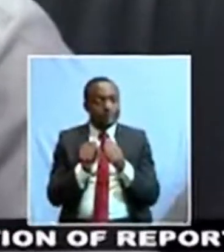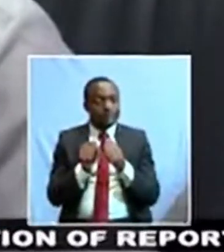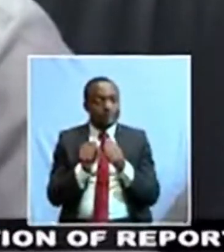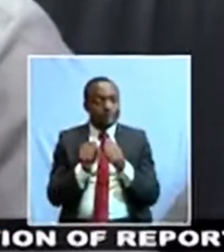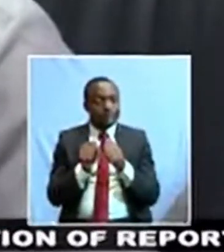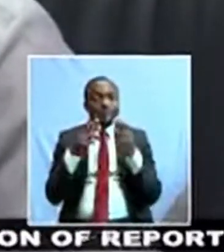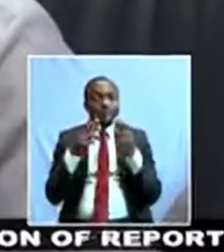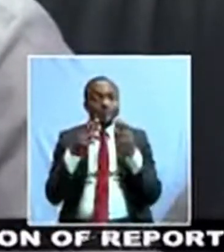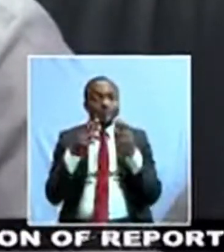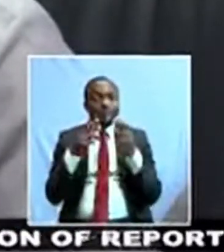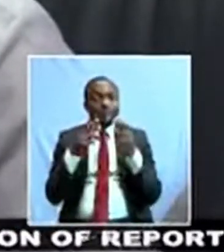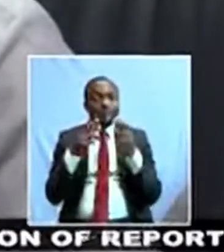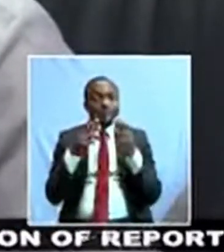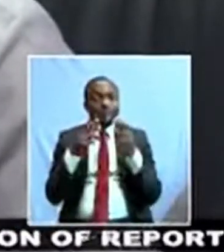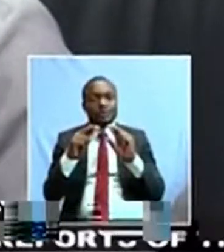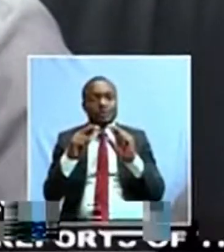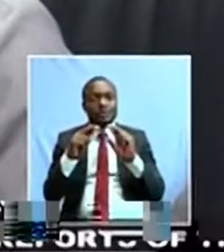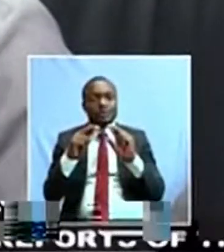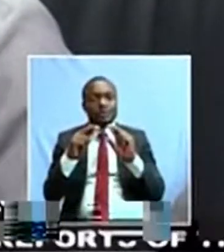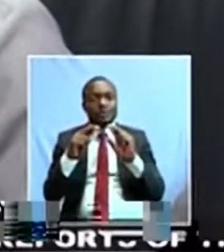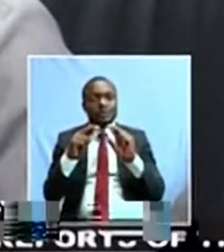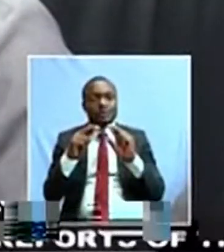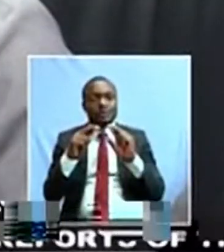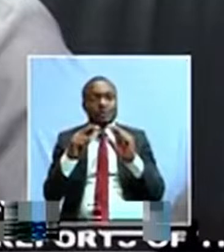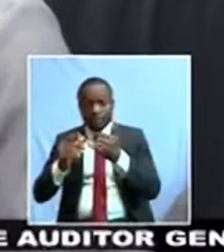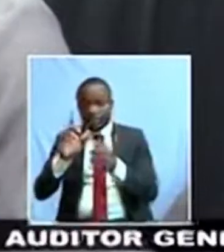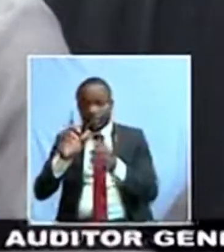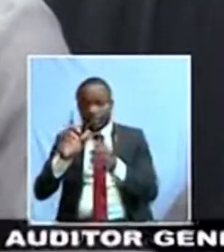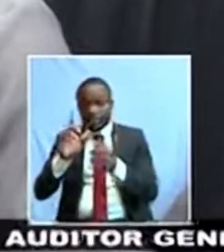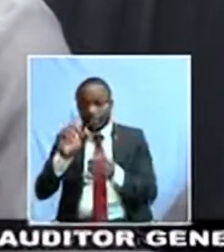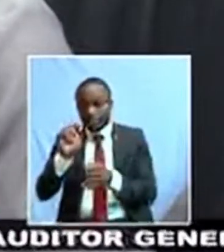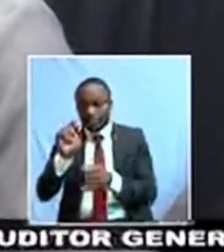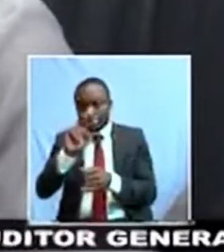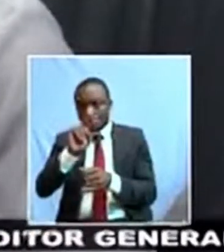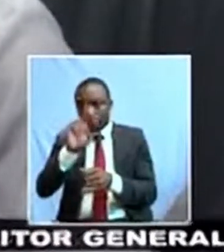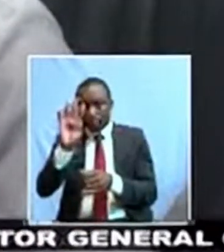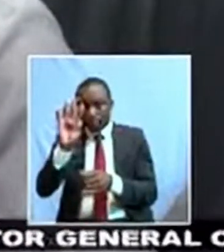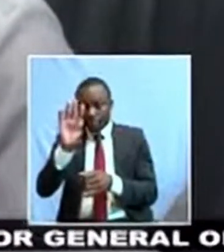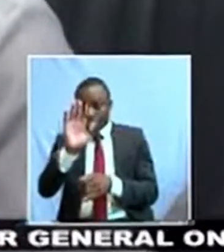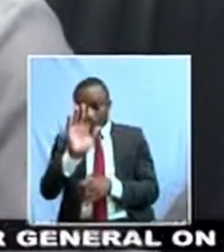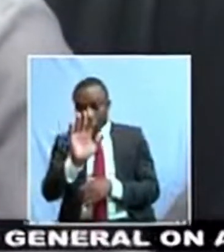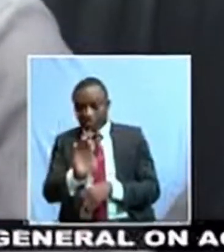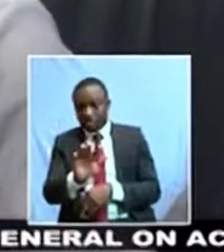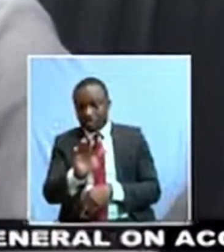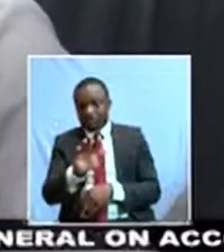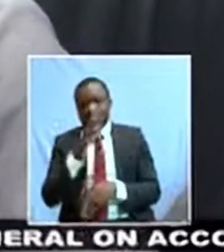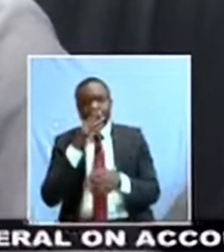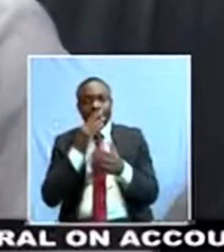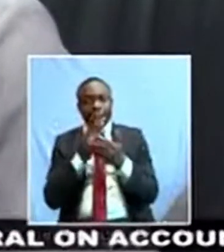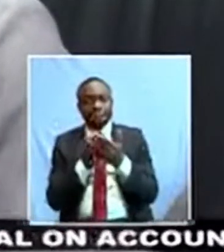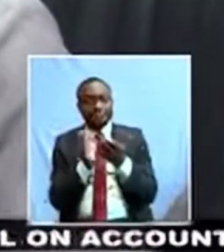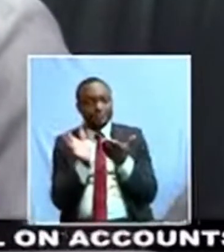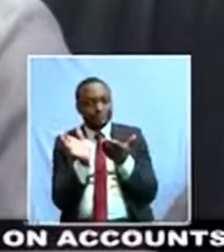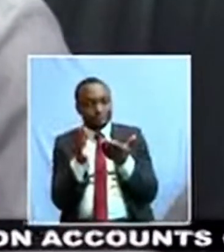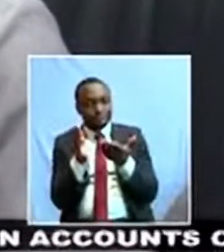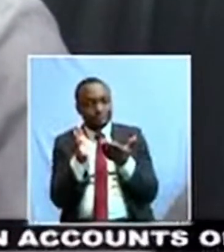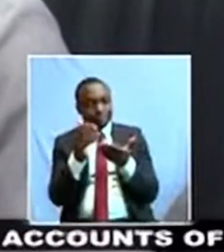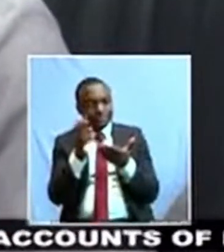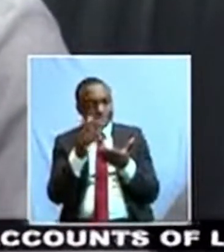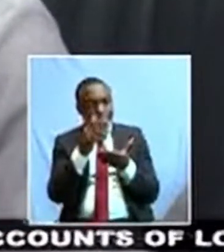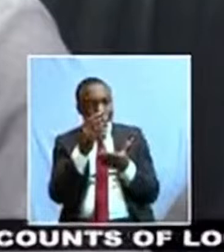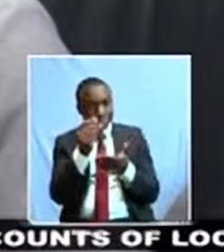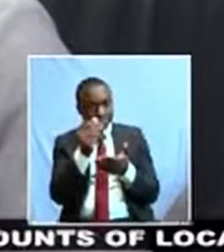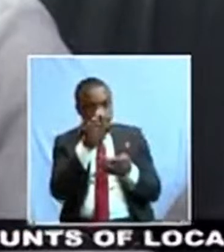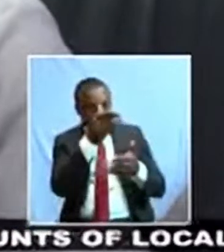negative variance. At the end of 2024, there's a good collection of revenue in this